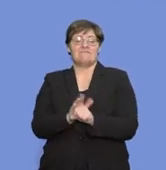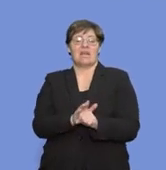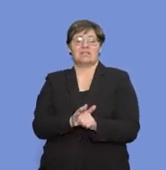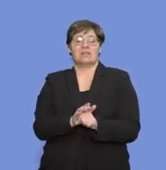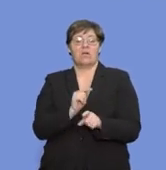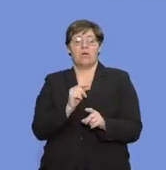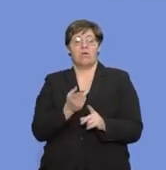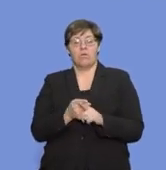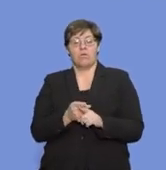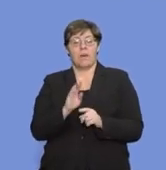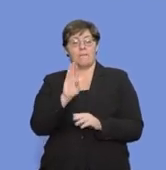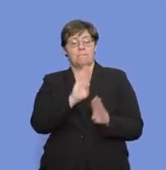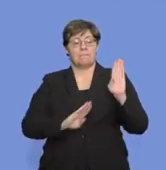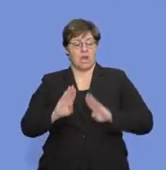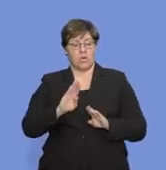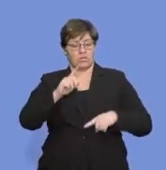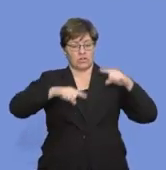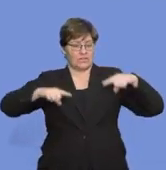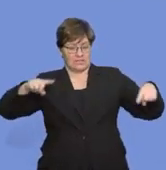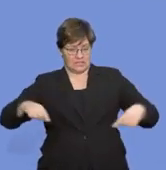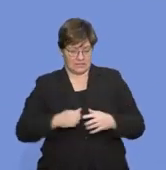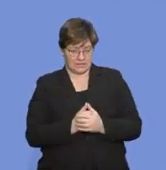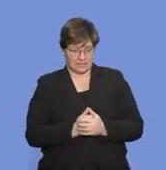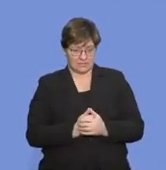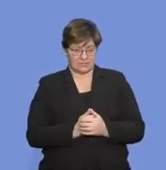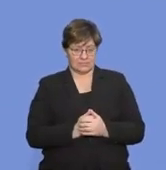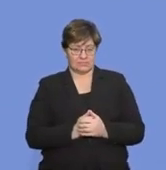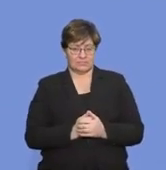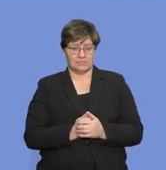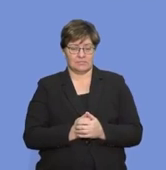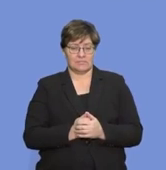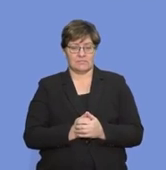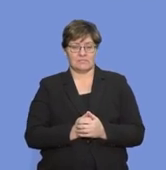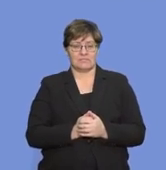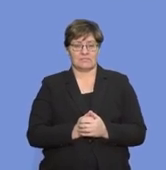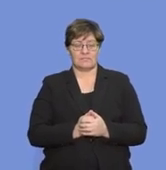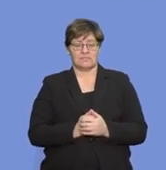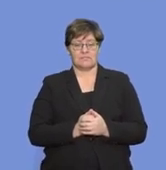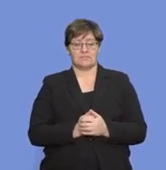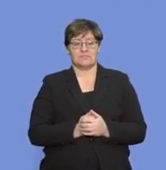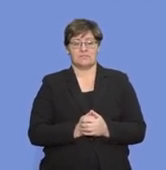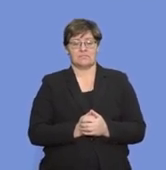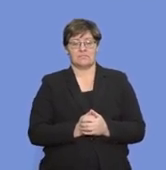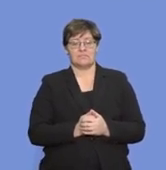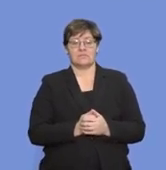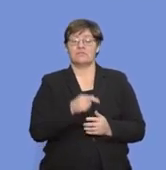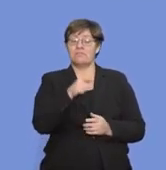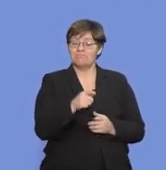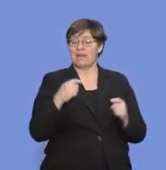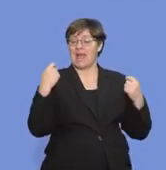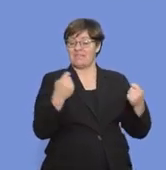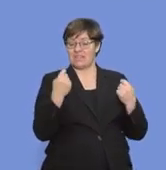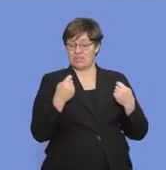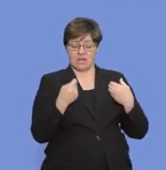two have then on the biodiversity that we find on Earth? Okay, so